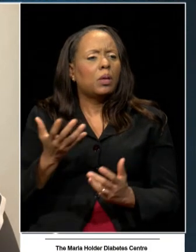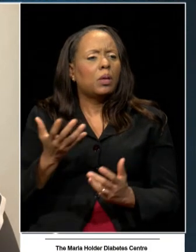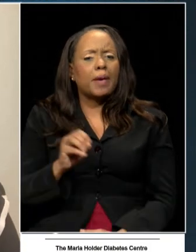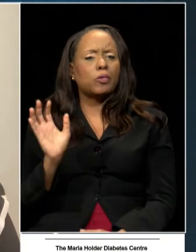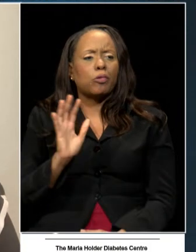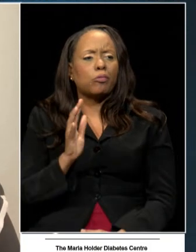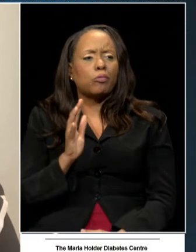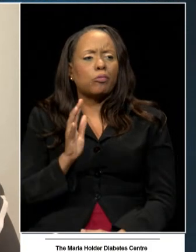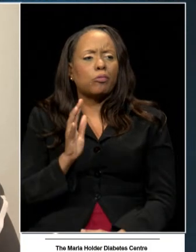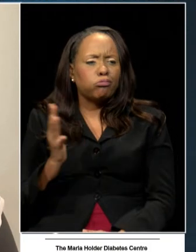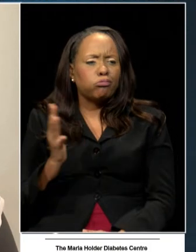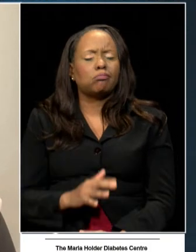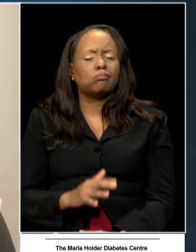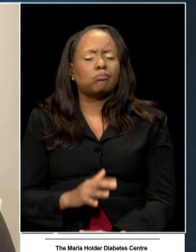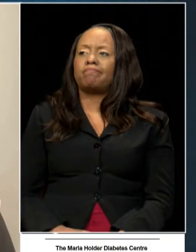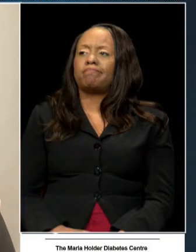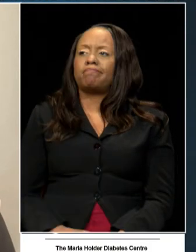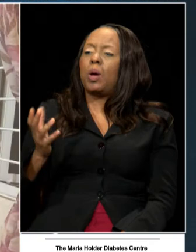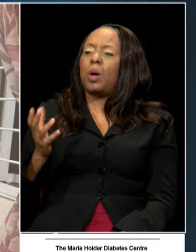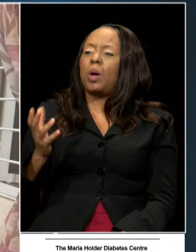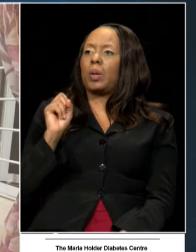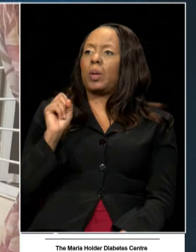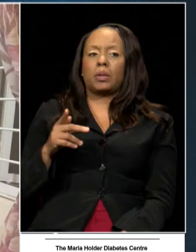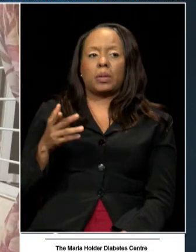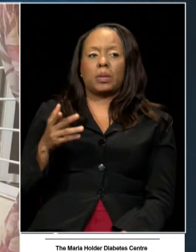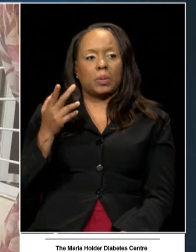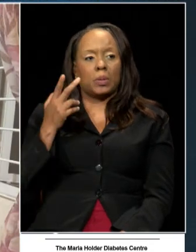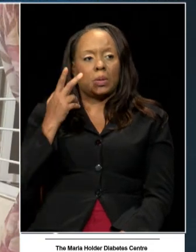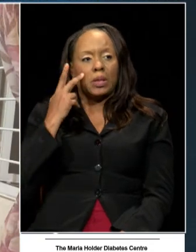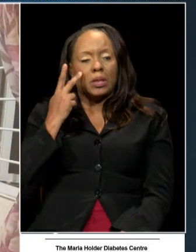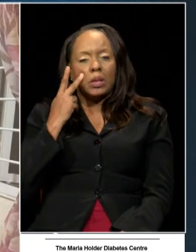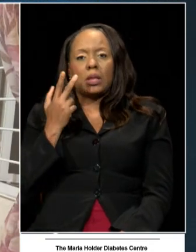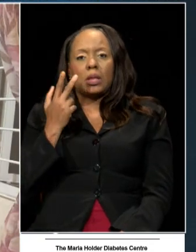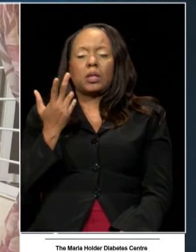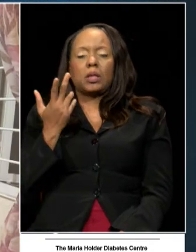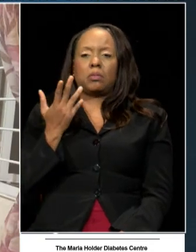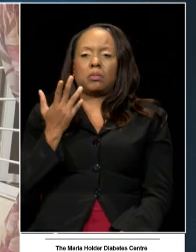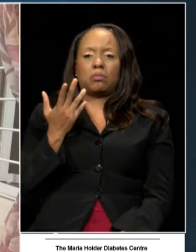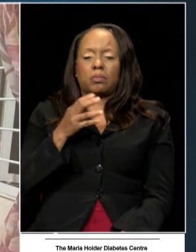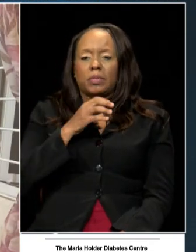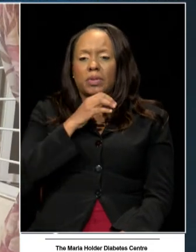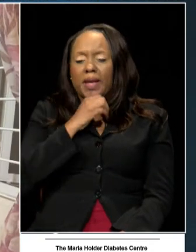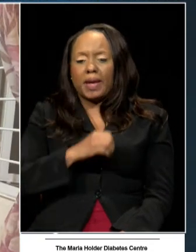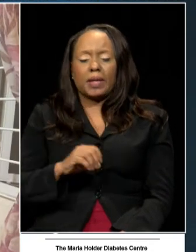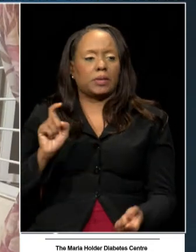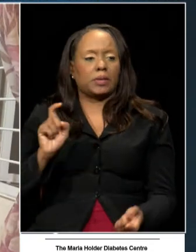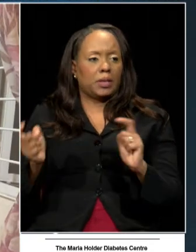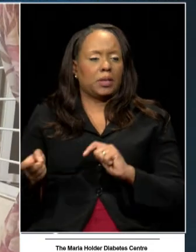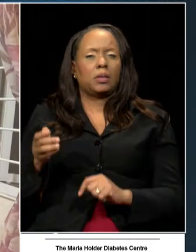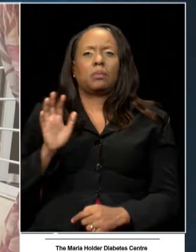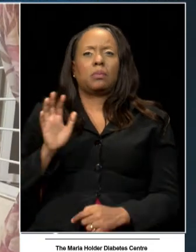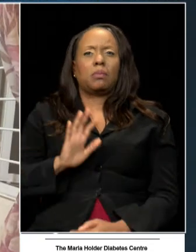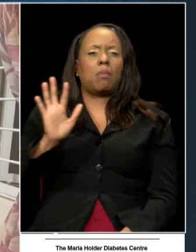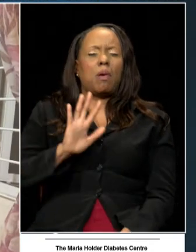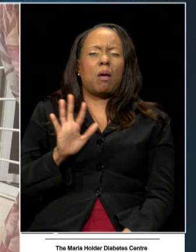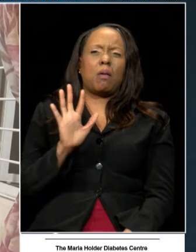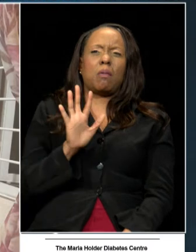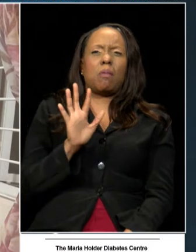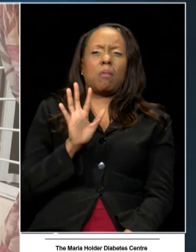So in the last few years, we've seen the age lower. So the average is between, I would